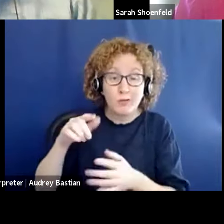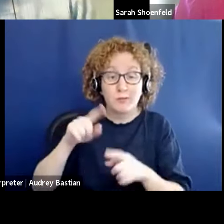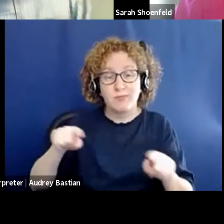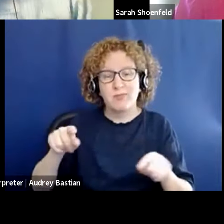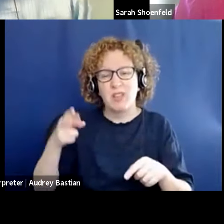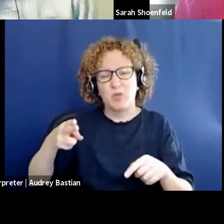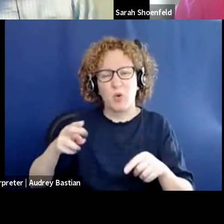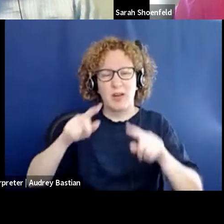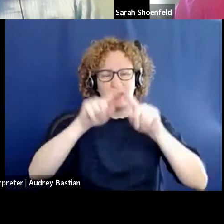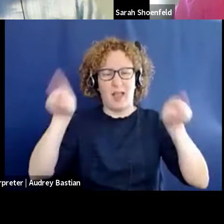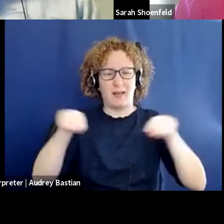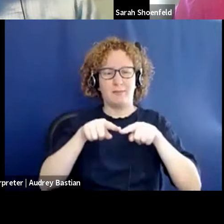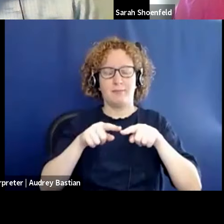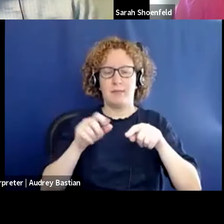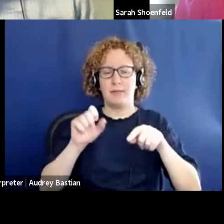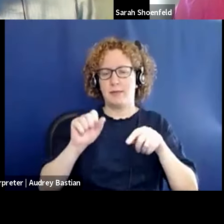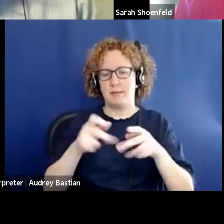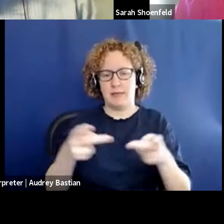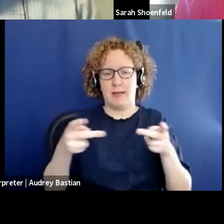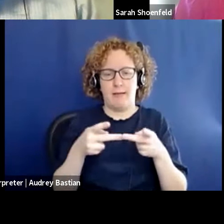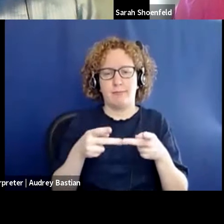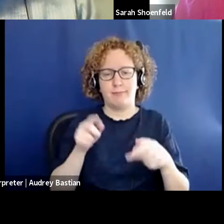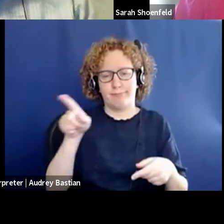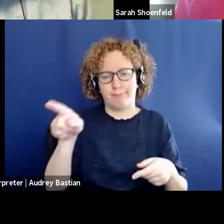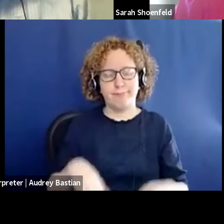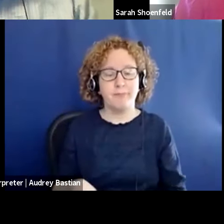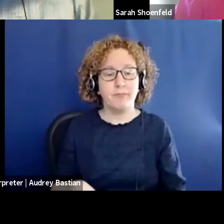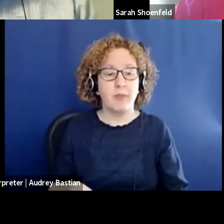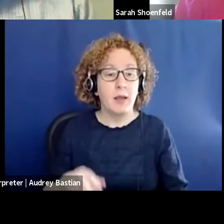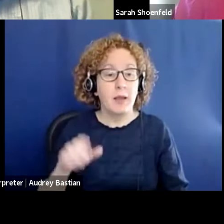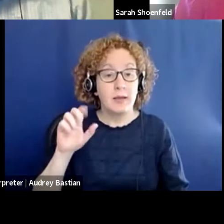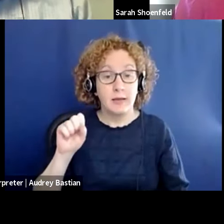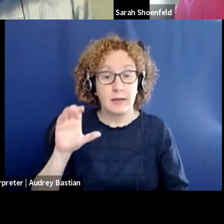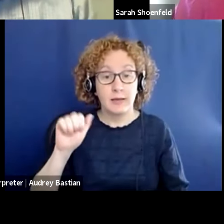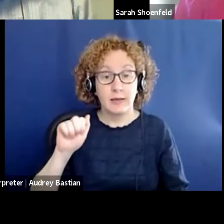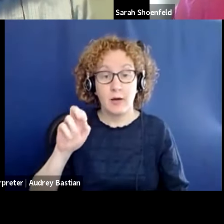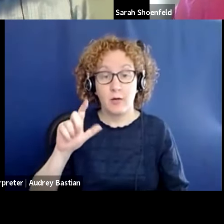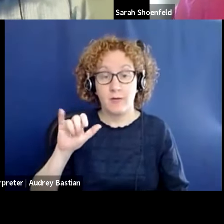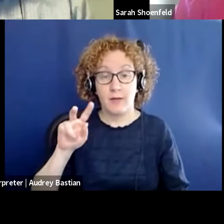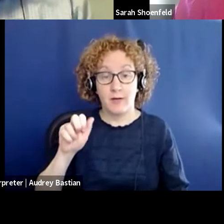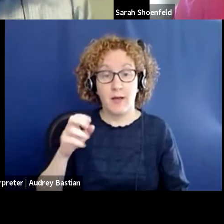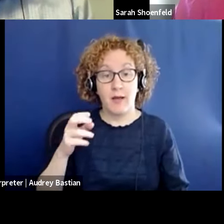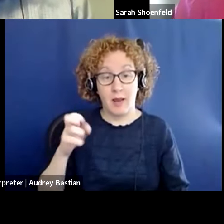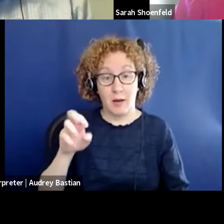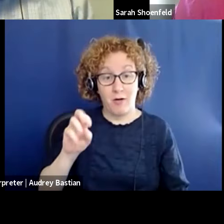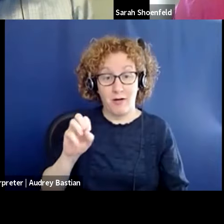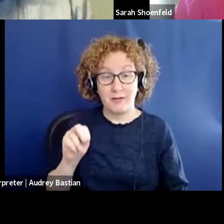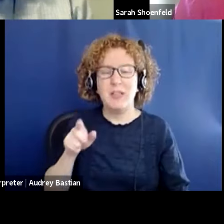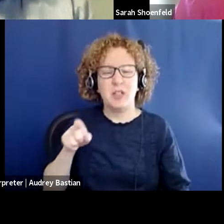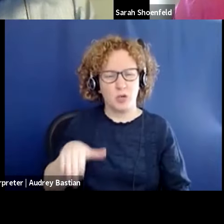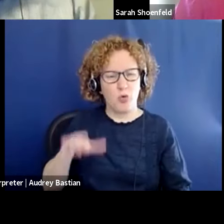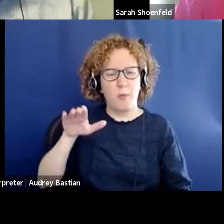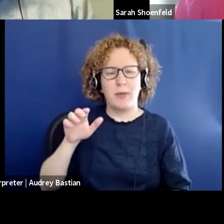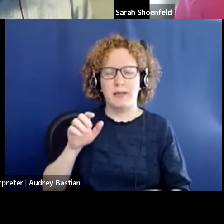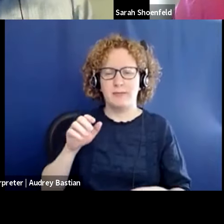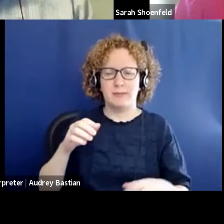Olivia Heron, one of the project's narrators, interviewees, she was interviewed about her experience growing up during the desegregation